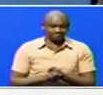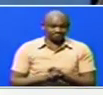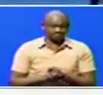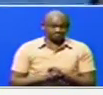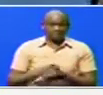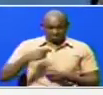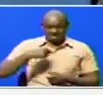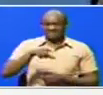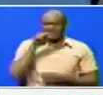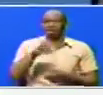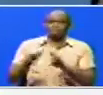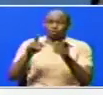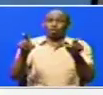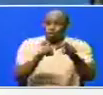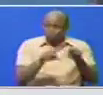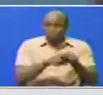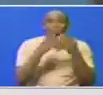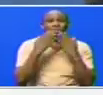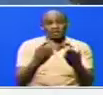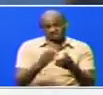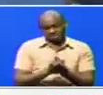I take the opportunity also to thank